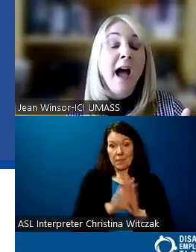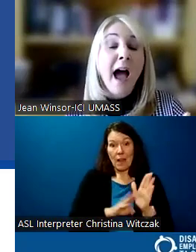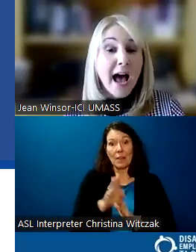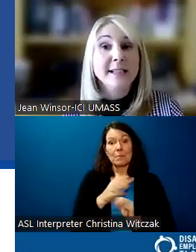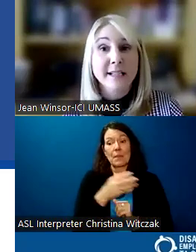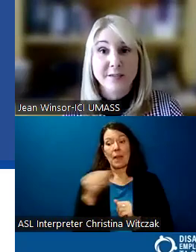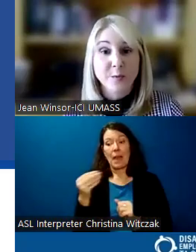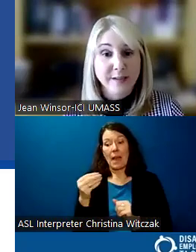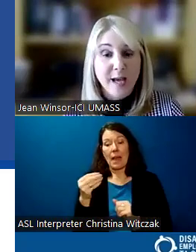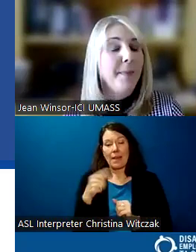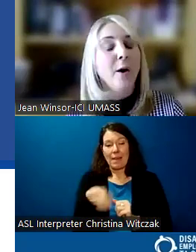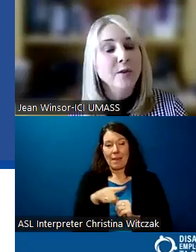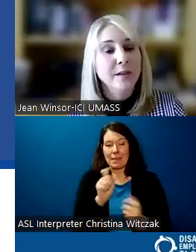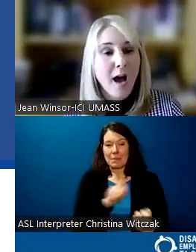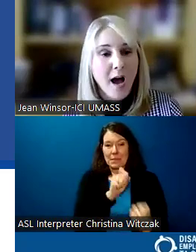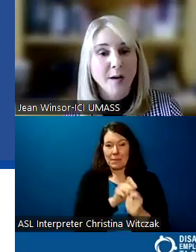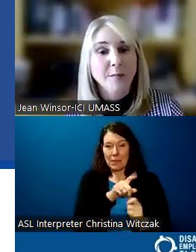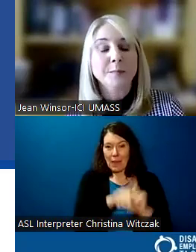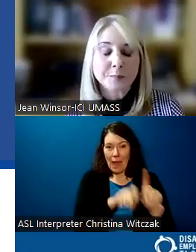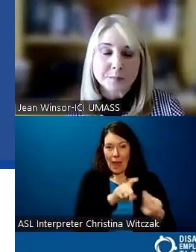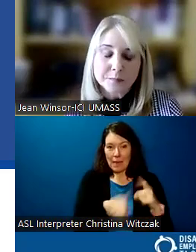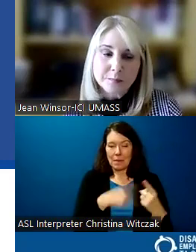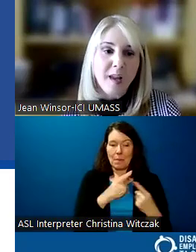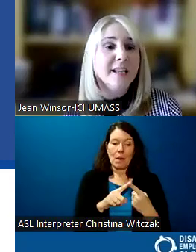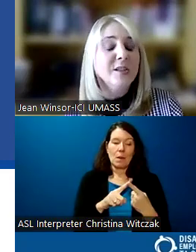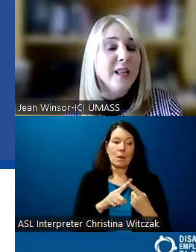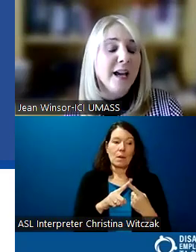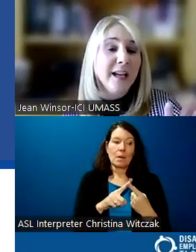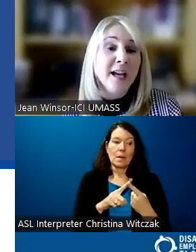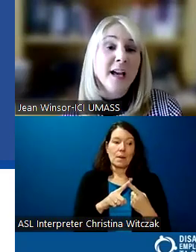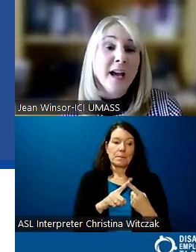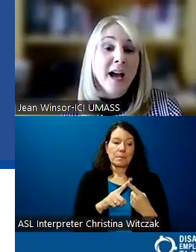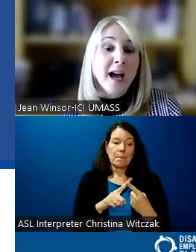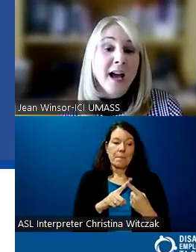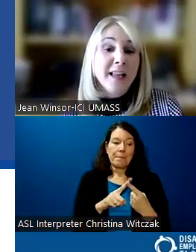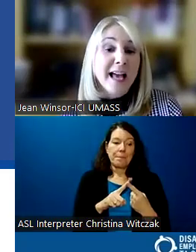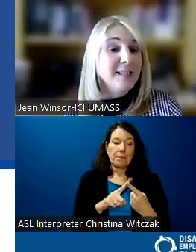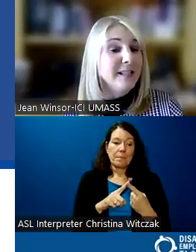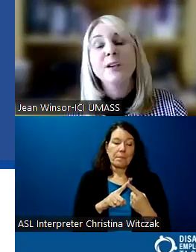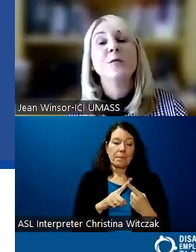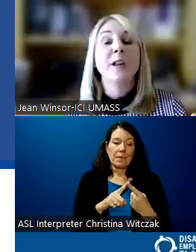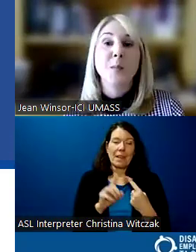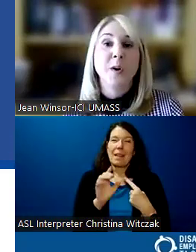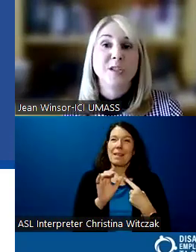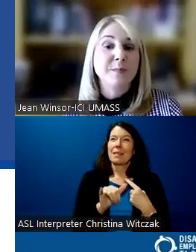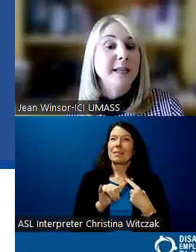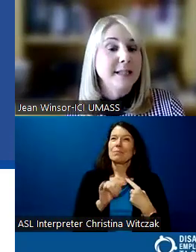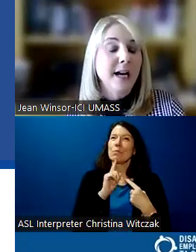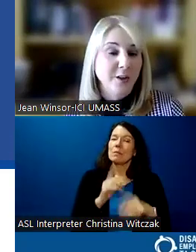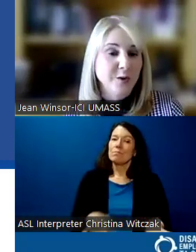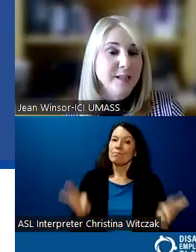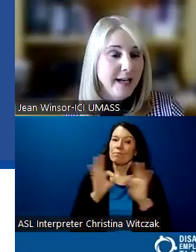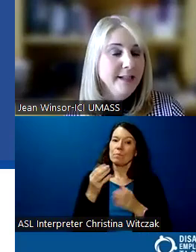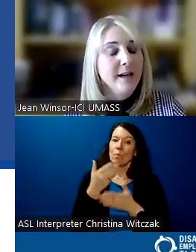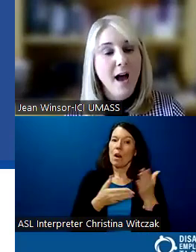specifically ask individuals about. And that's, I think, a really important just piece